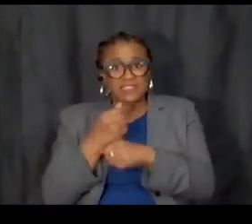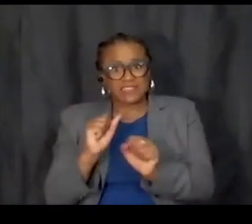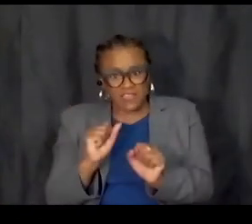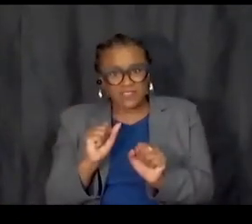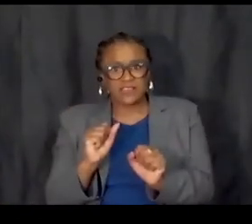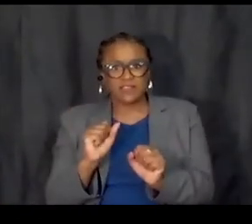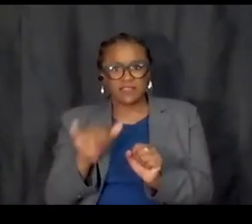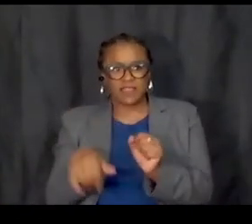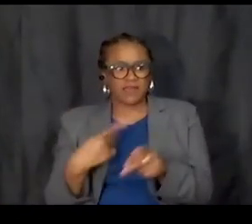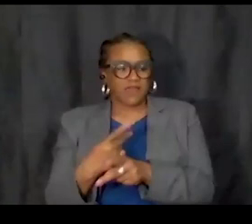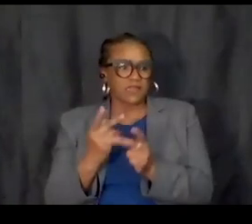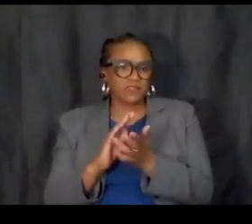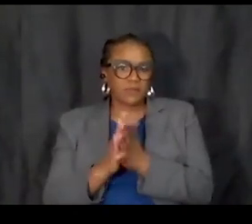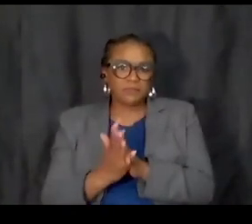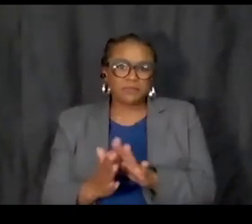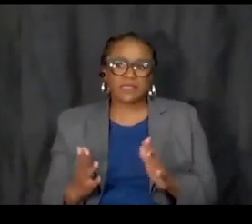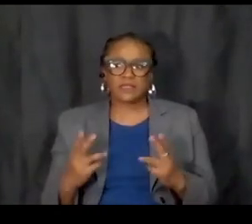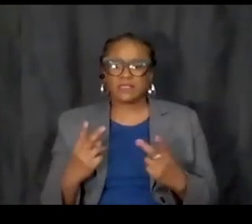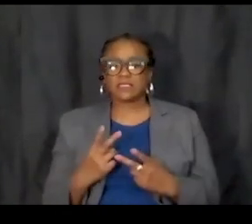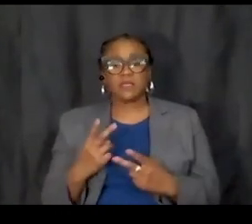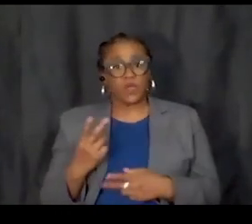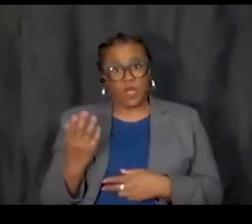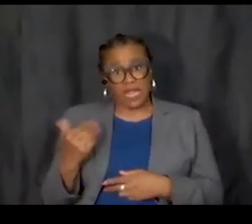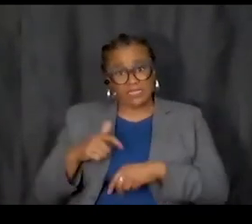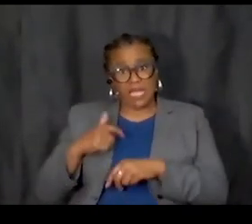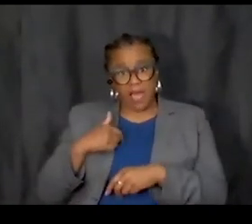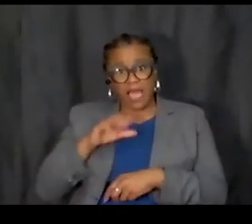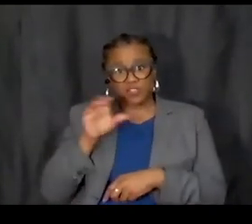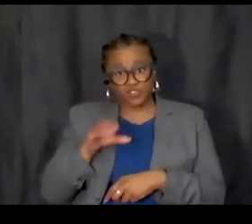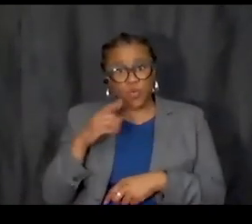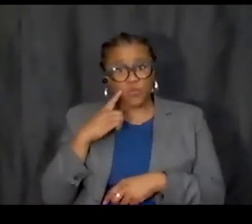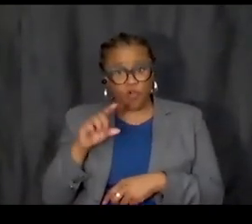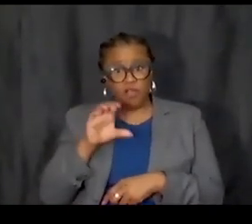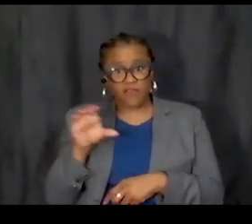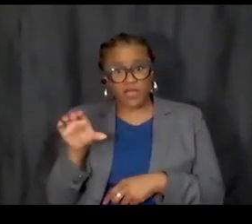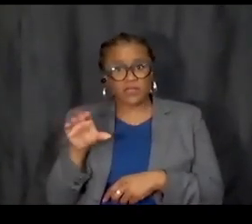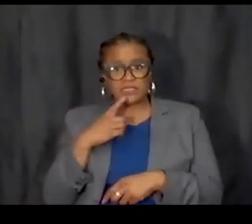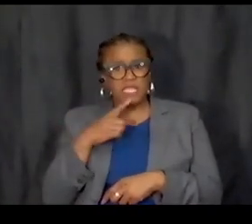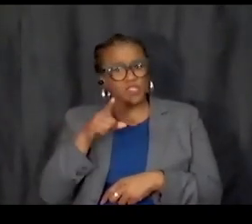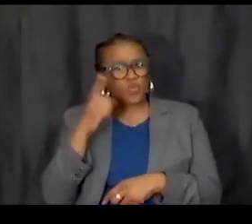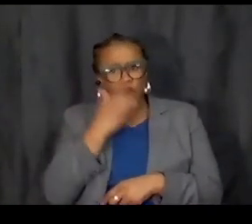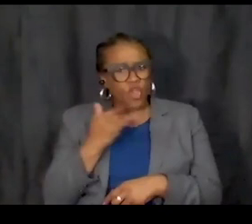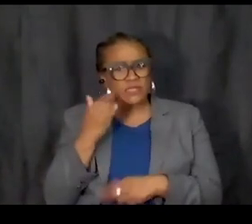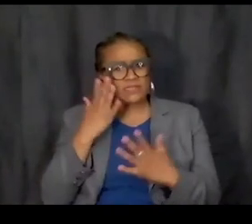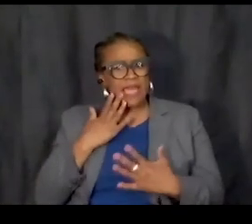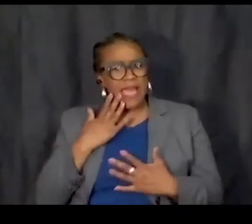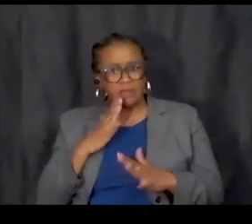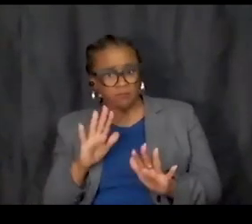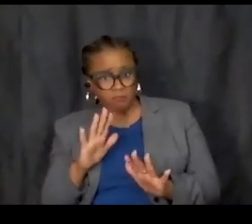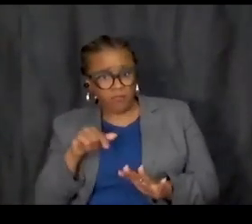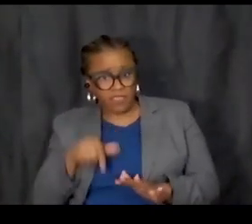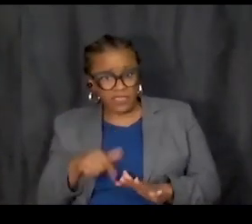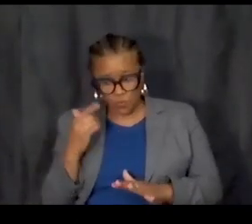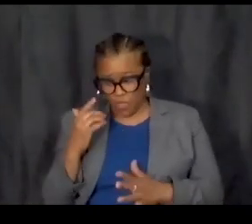Zoom for Kaveh and Canem, somebody looked at me and said, "Oh, you look sad." And I was like, "No, this is what peace looks like for me. Like, this is what joy looks